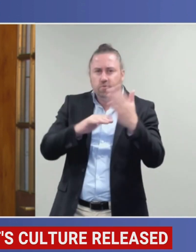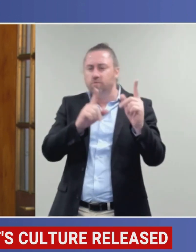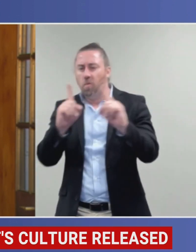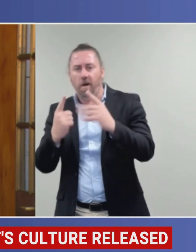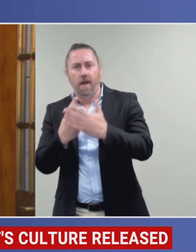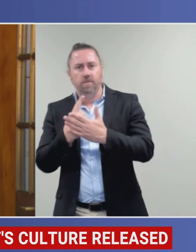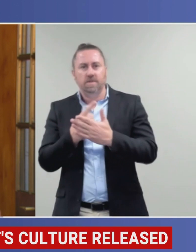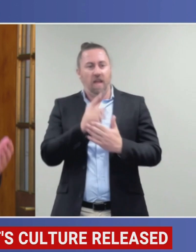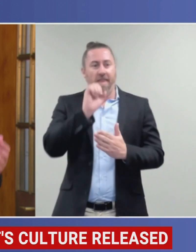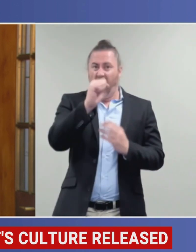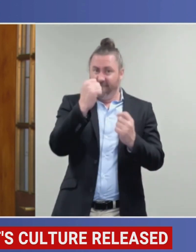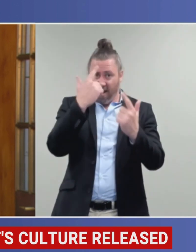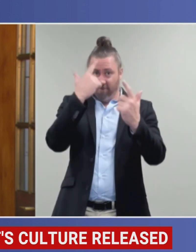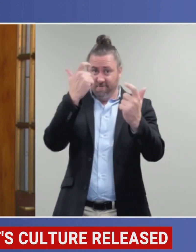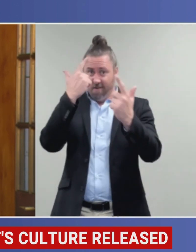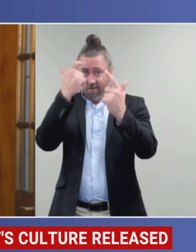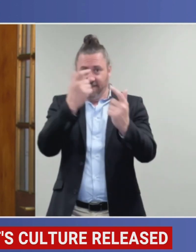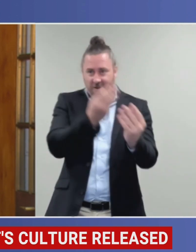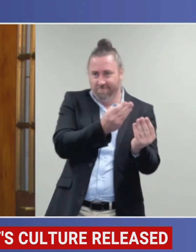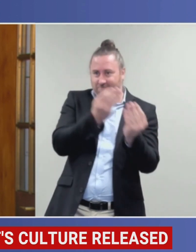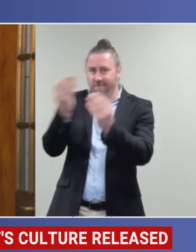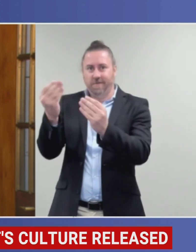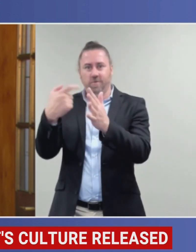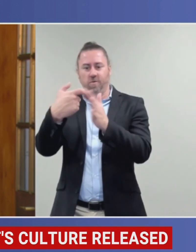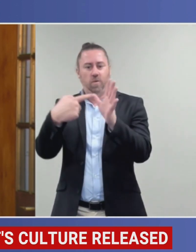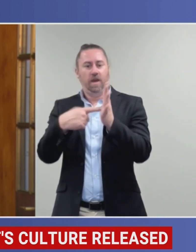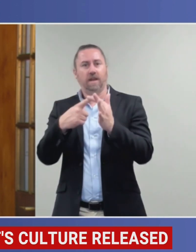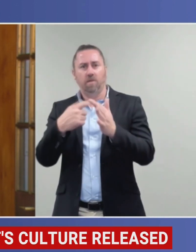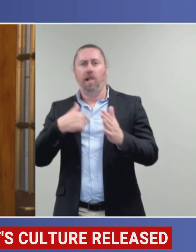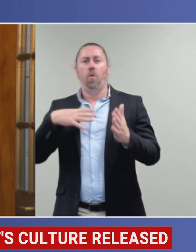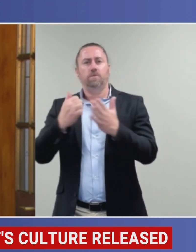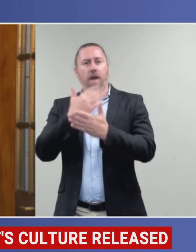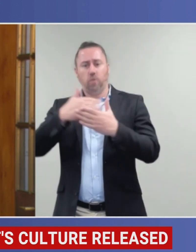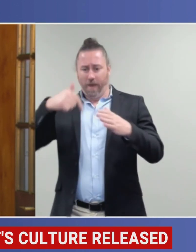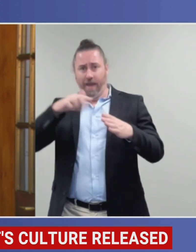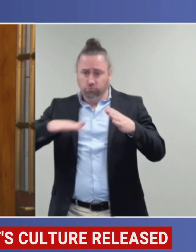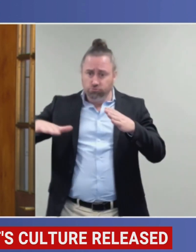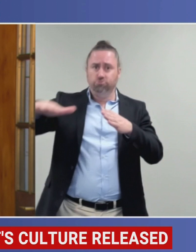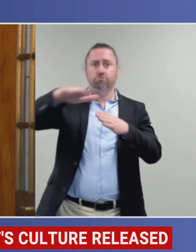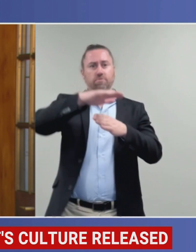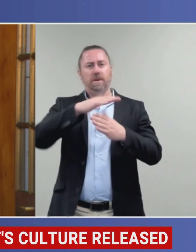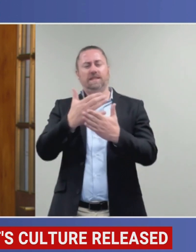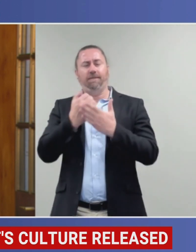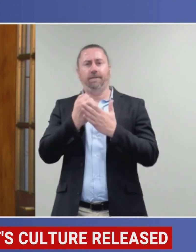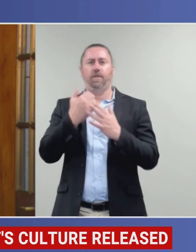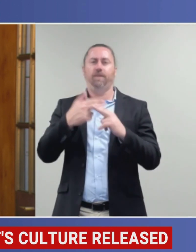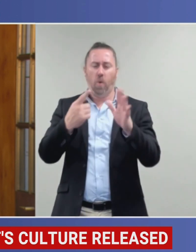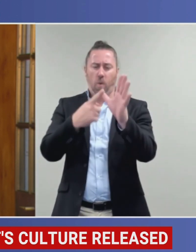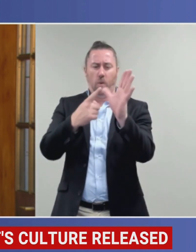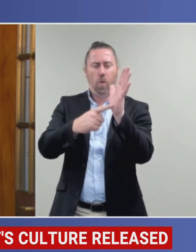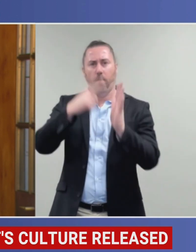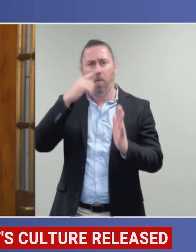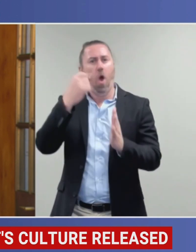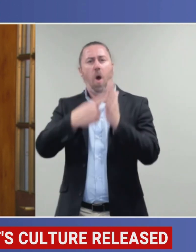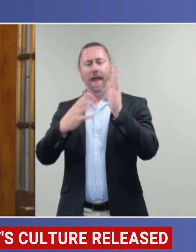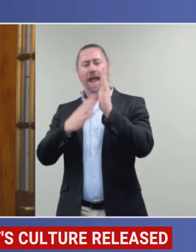suggestions about how we can make this place a safer workplace for everyone who works here, not just the members of parliament and